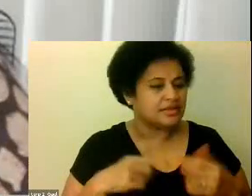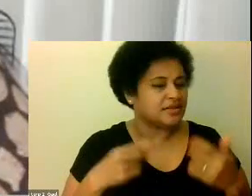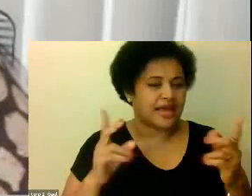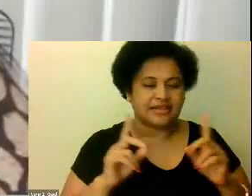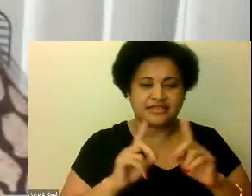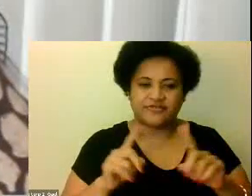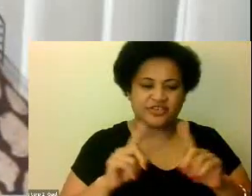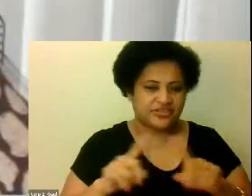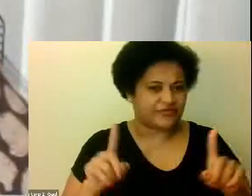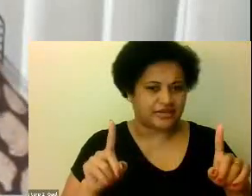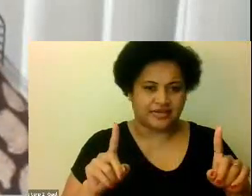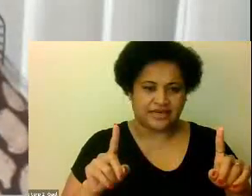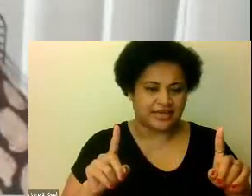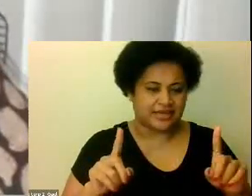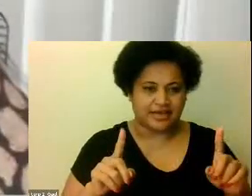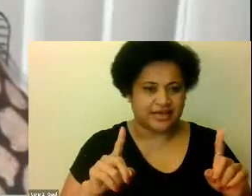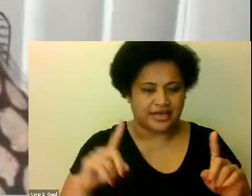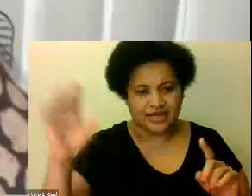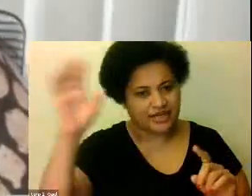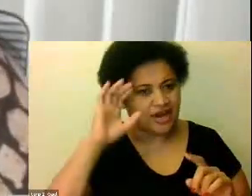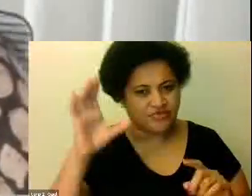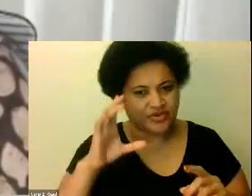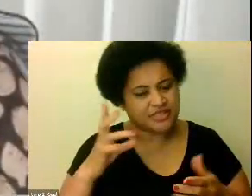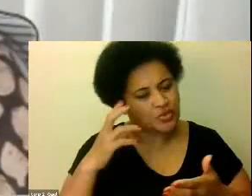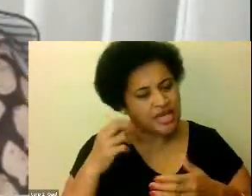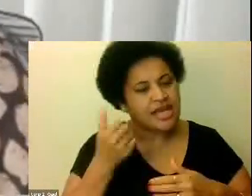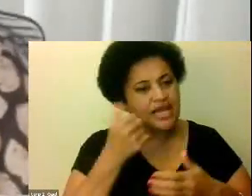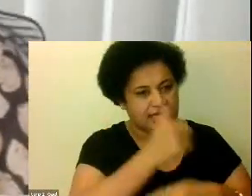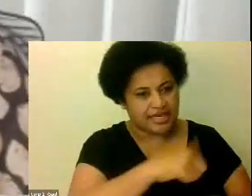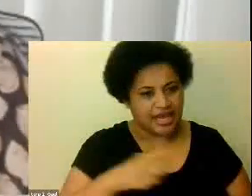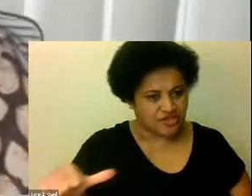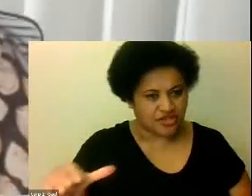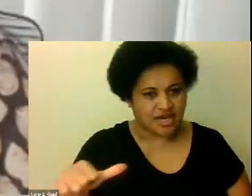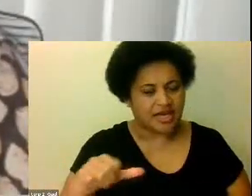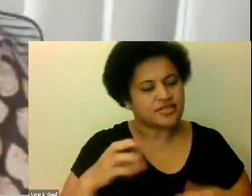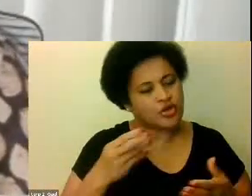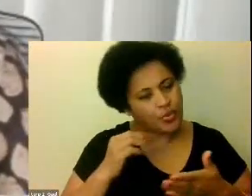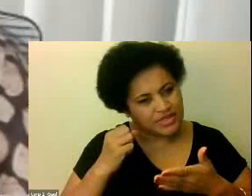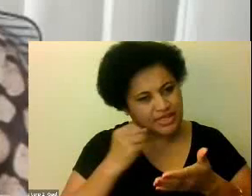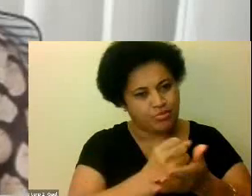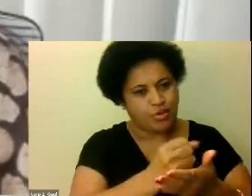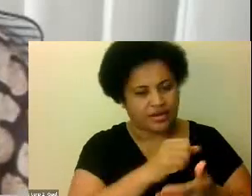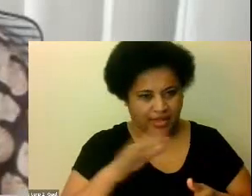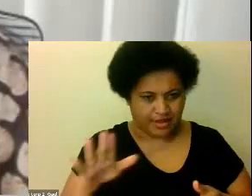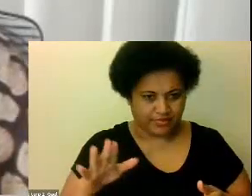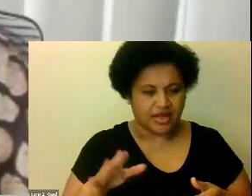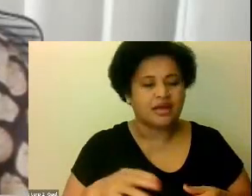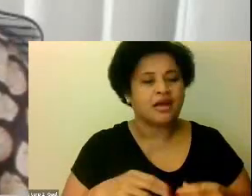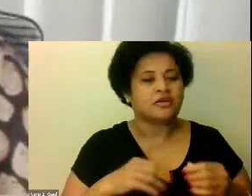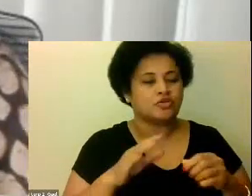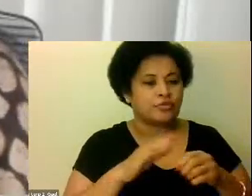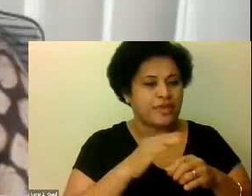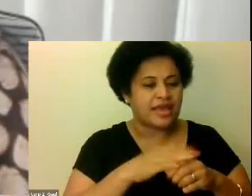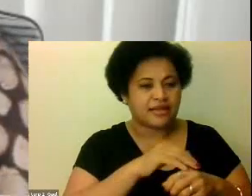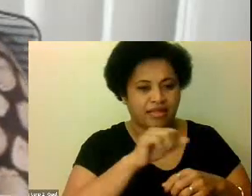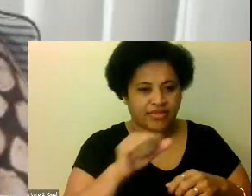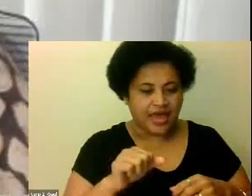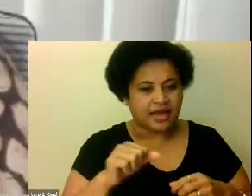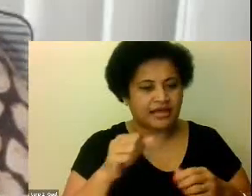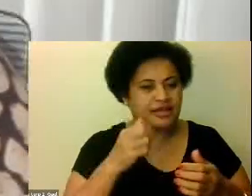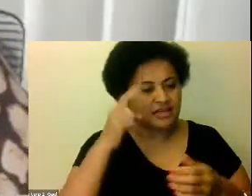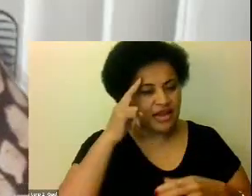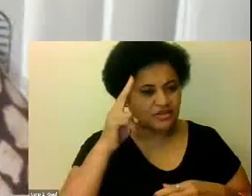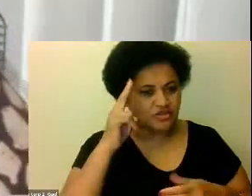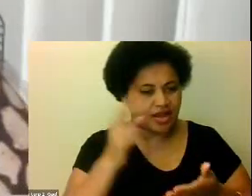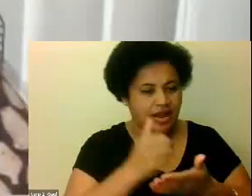Pakistan have now adopted their national action plans on business and human rights. We also promote corporate human rights policies, due